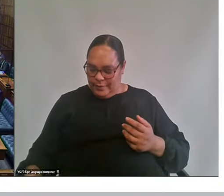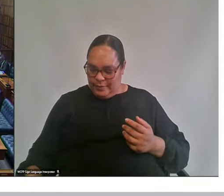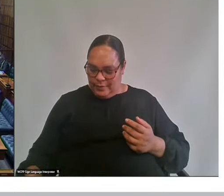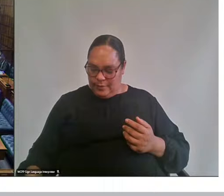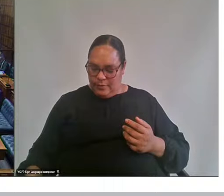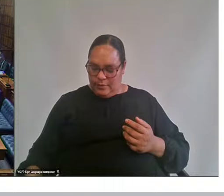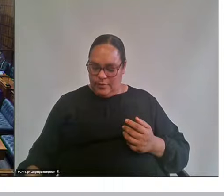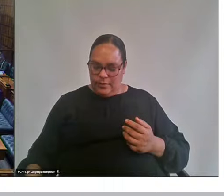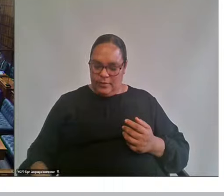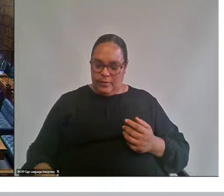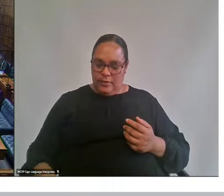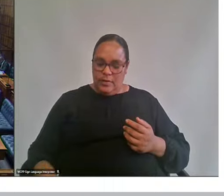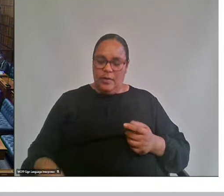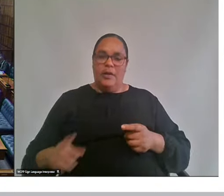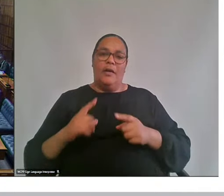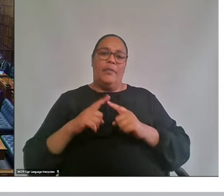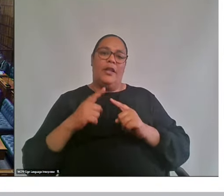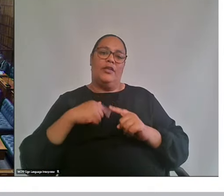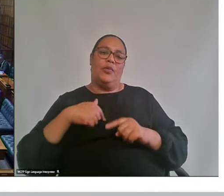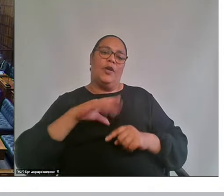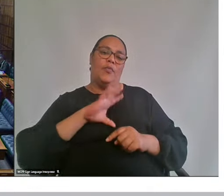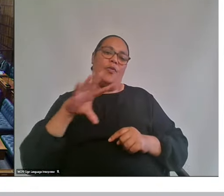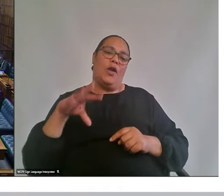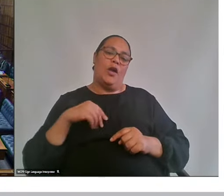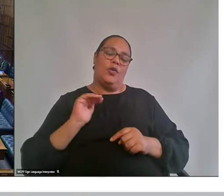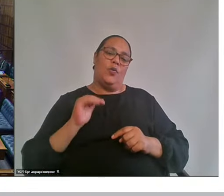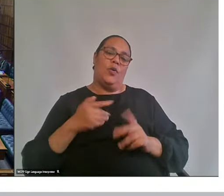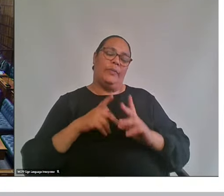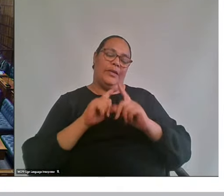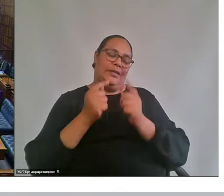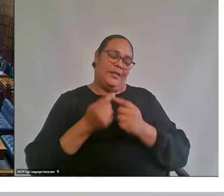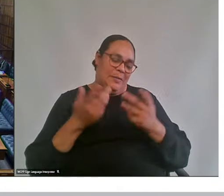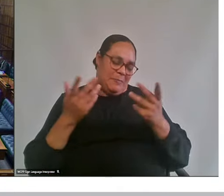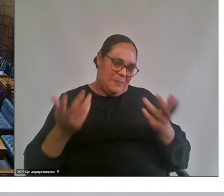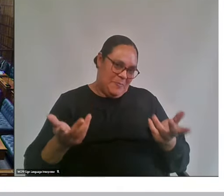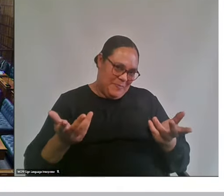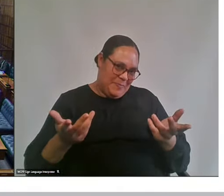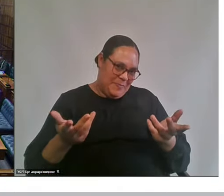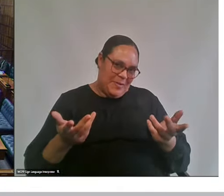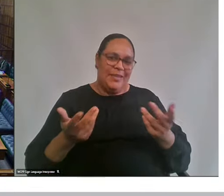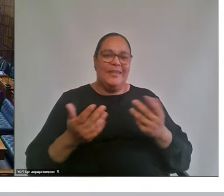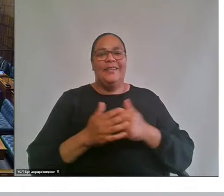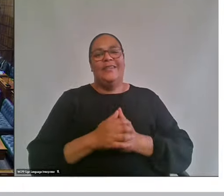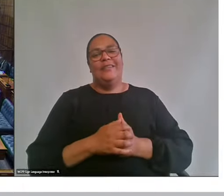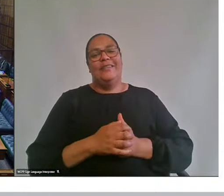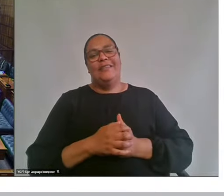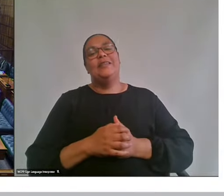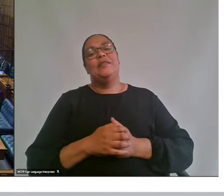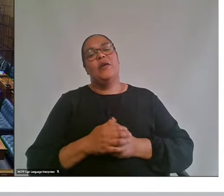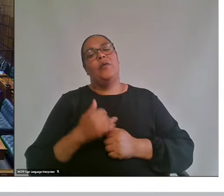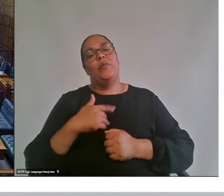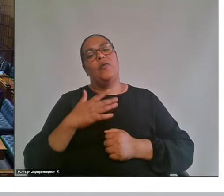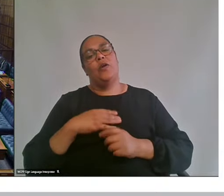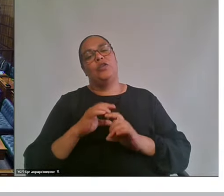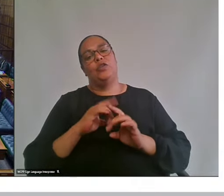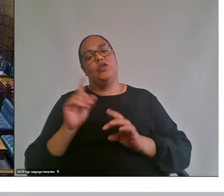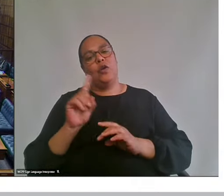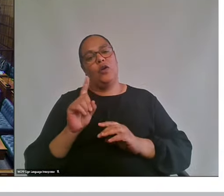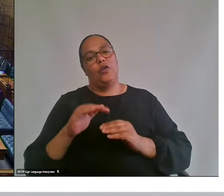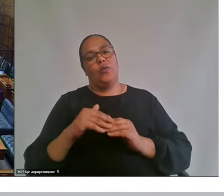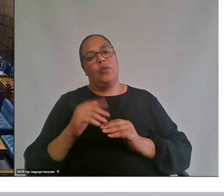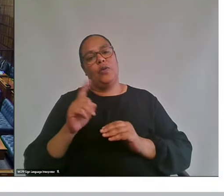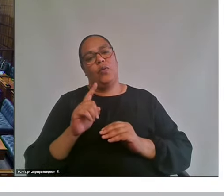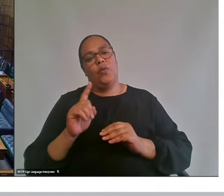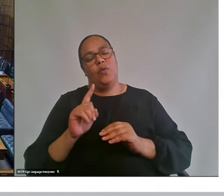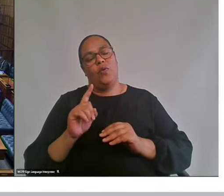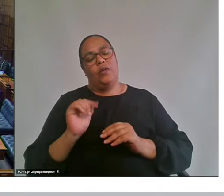but and and and we're a proudly women team so we um I would like to start with the with the